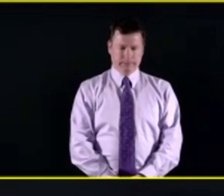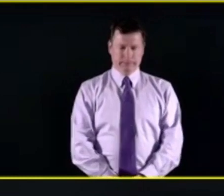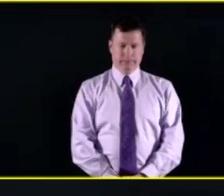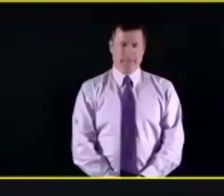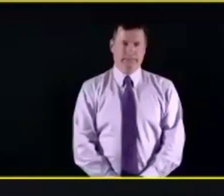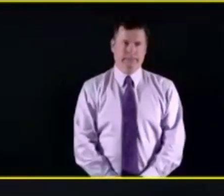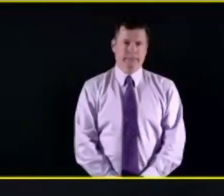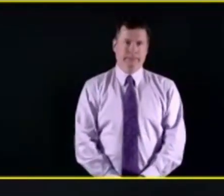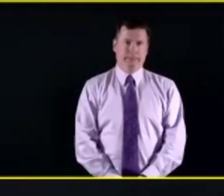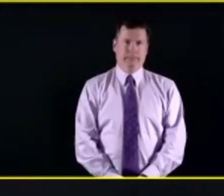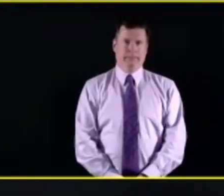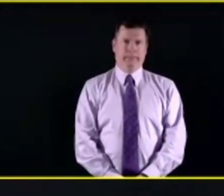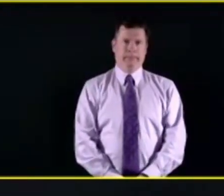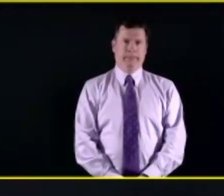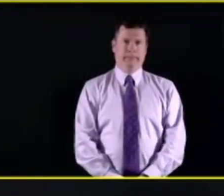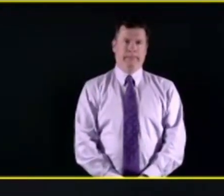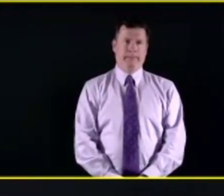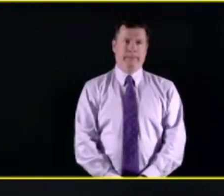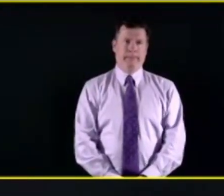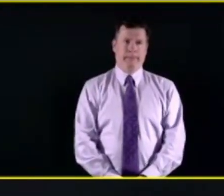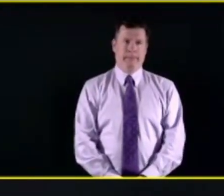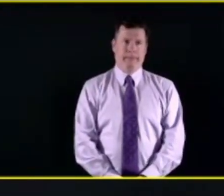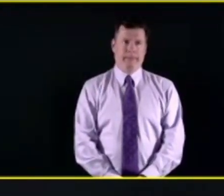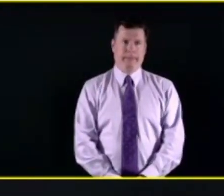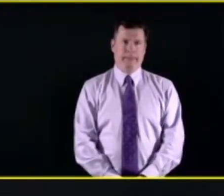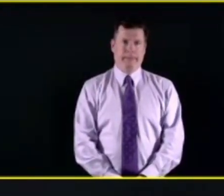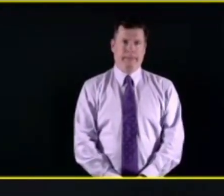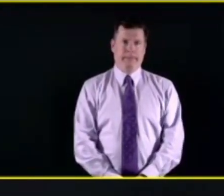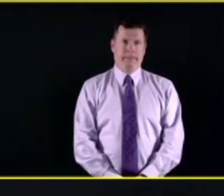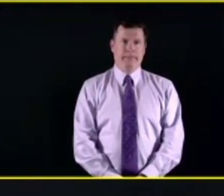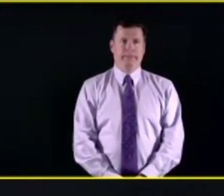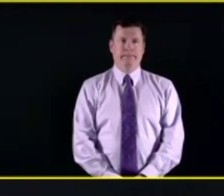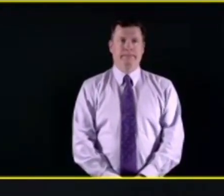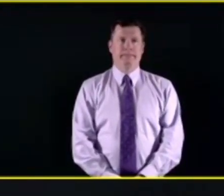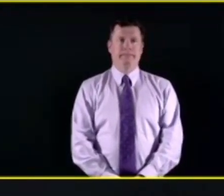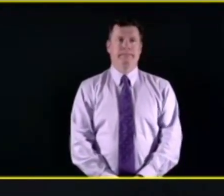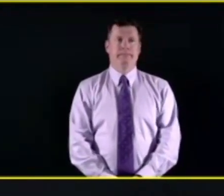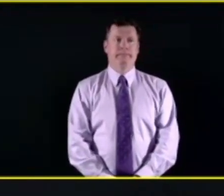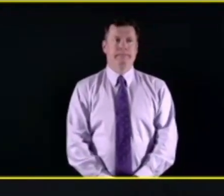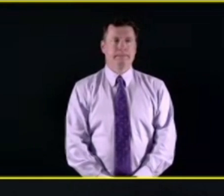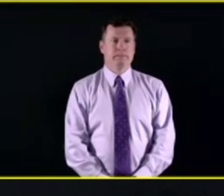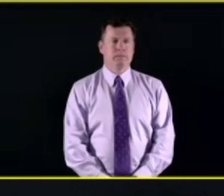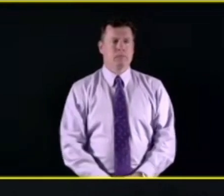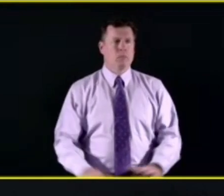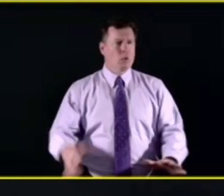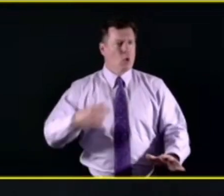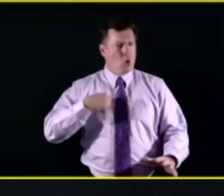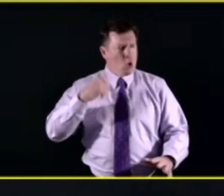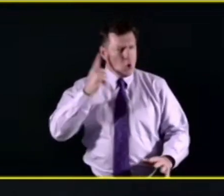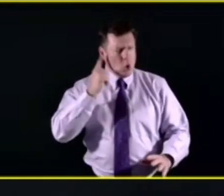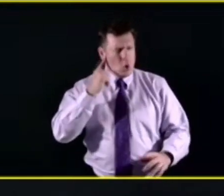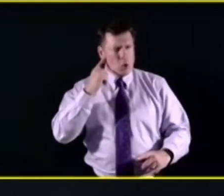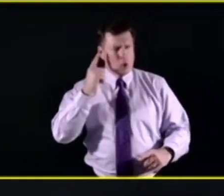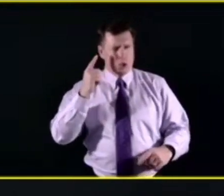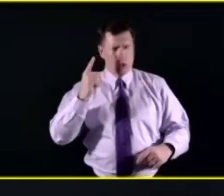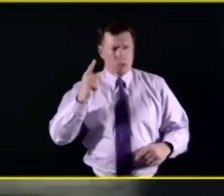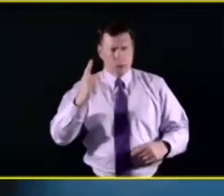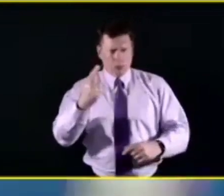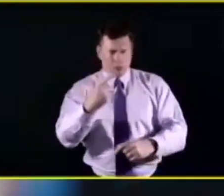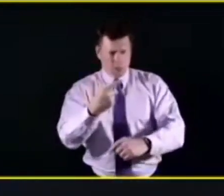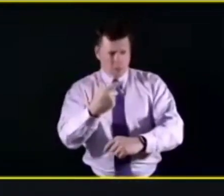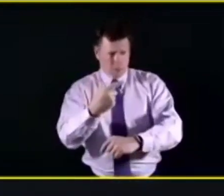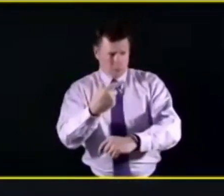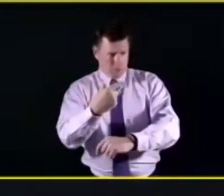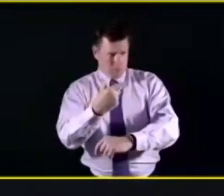I believe I heard that phase one of the vaccine trial will start with the young. can we specify that age group and how that might move forward